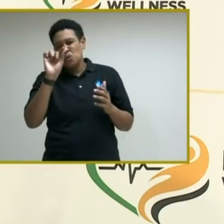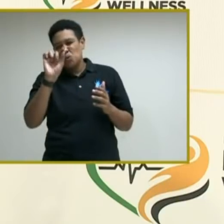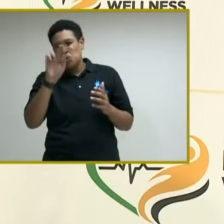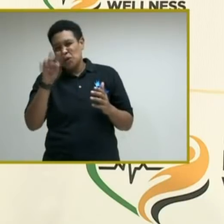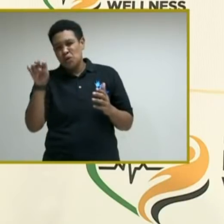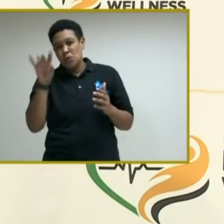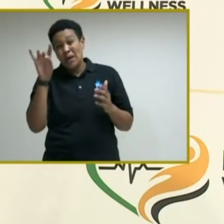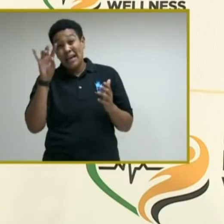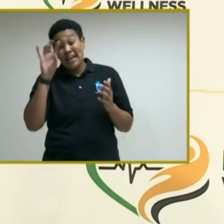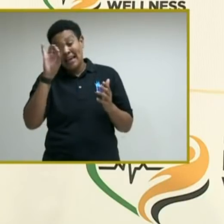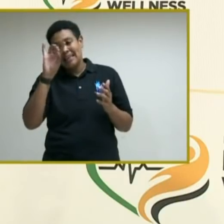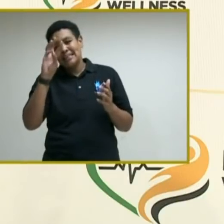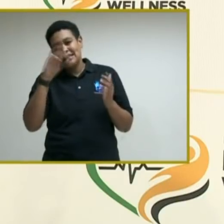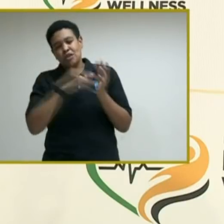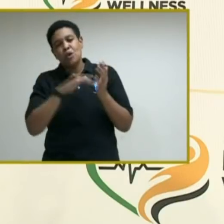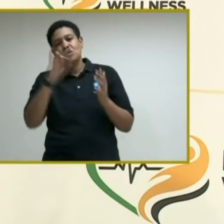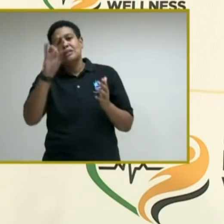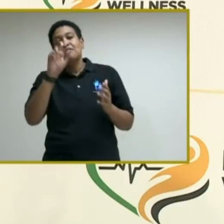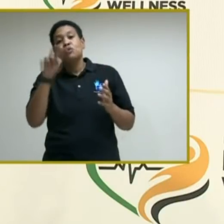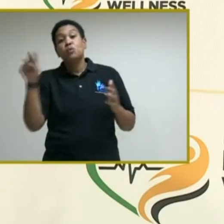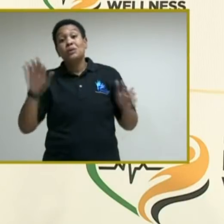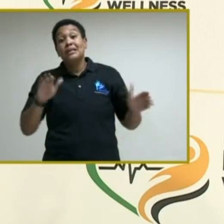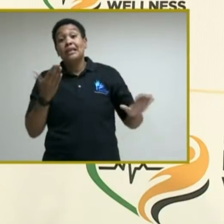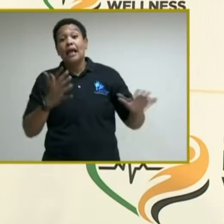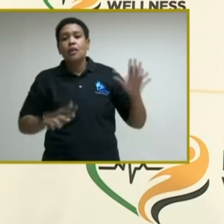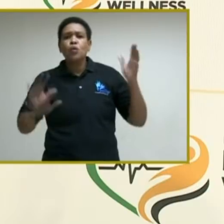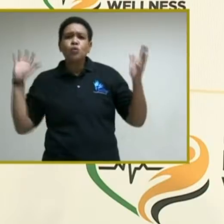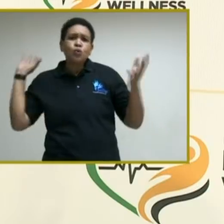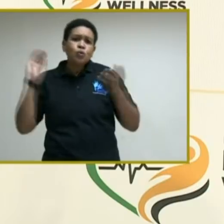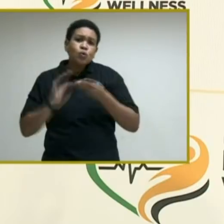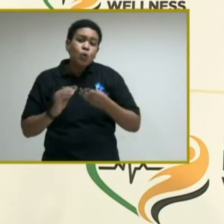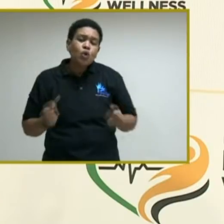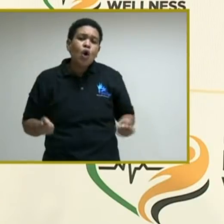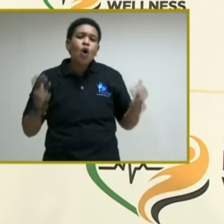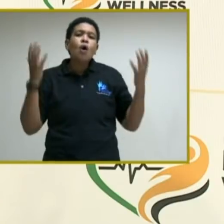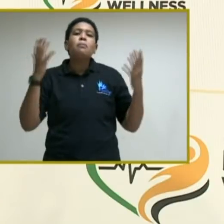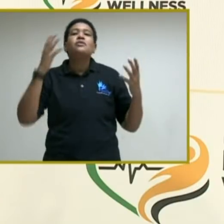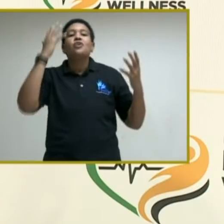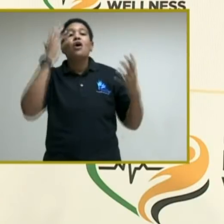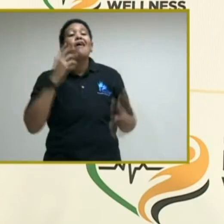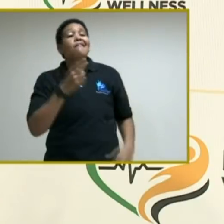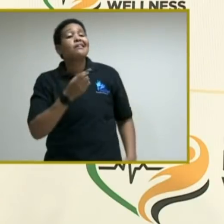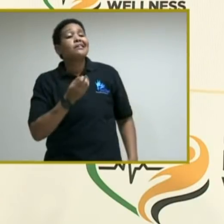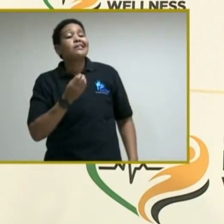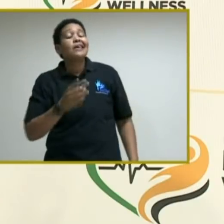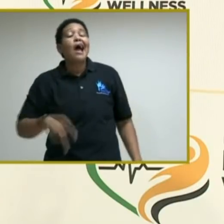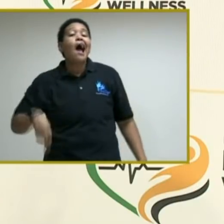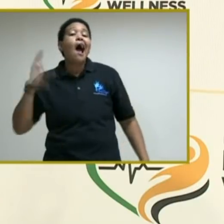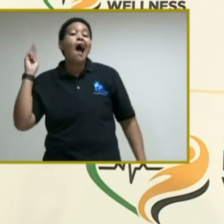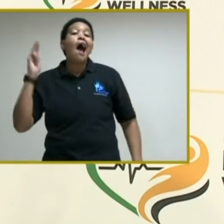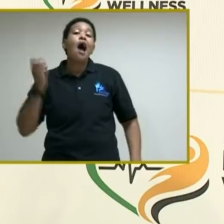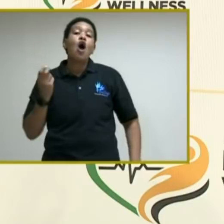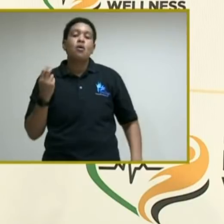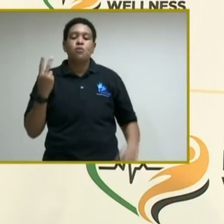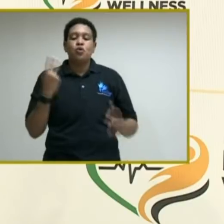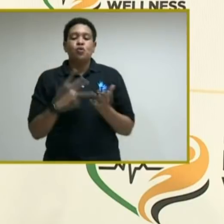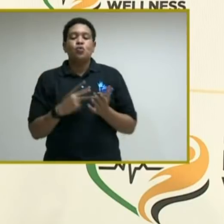86,722, while the death toll has moved to an unfortunately high number of